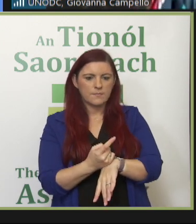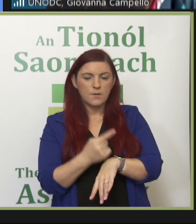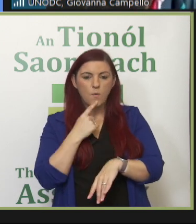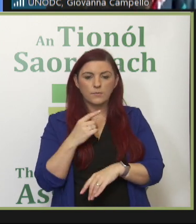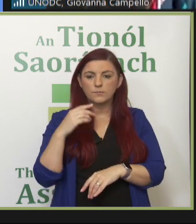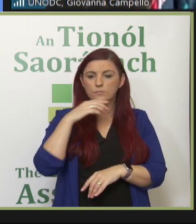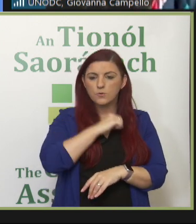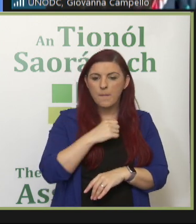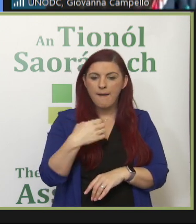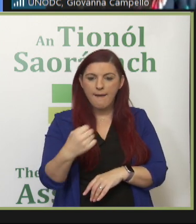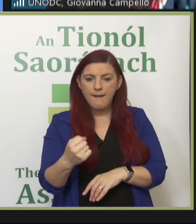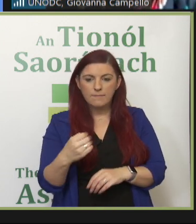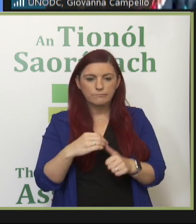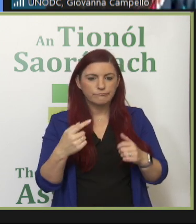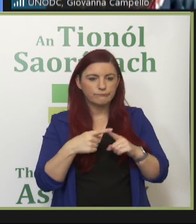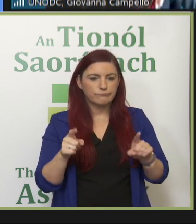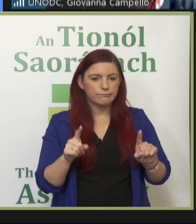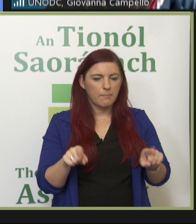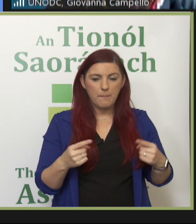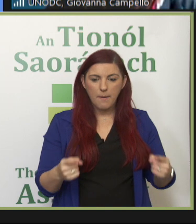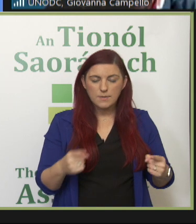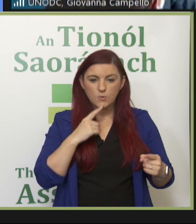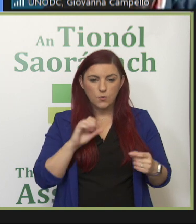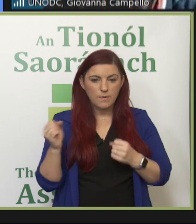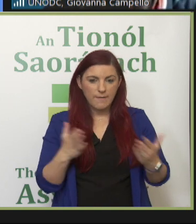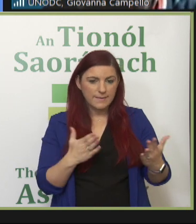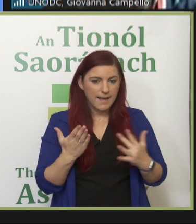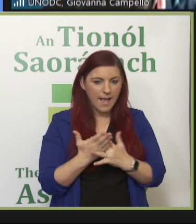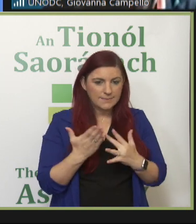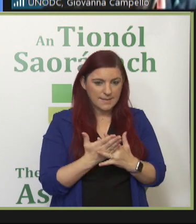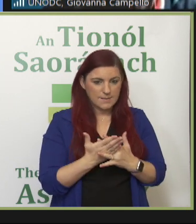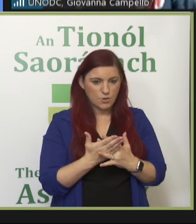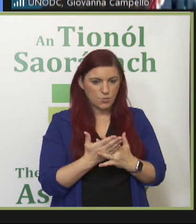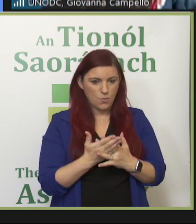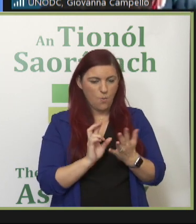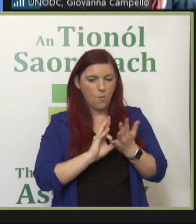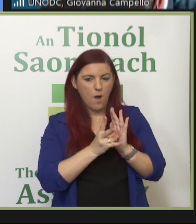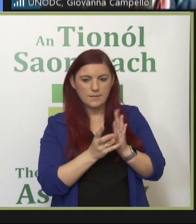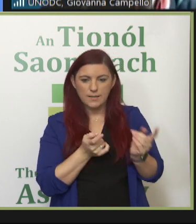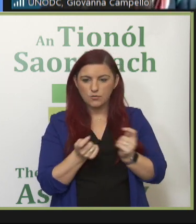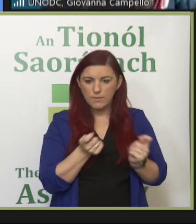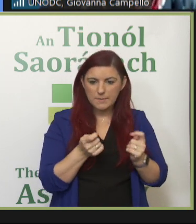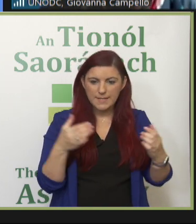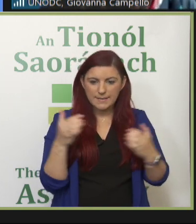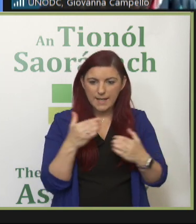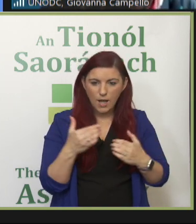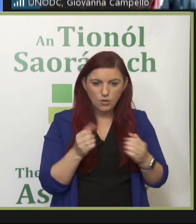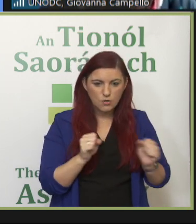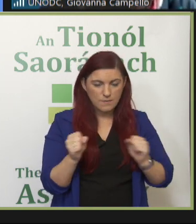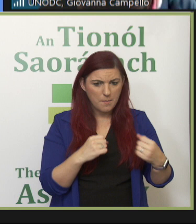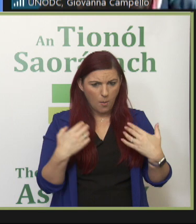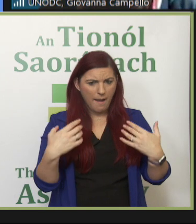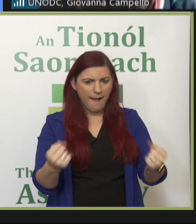It is possible to provide access to quality treatment and care services that are voluntary based on